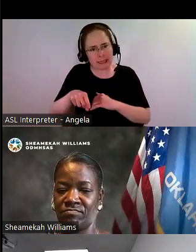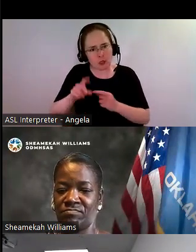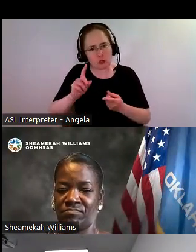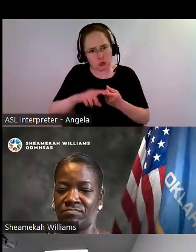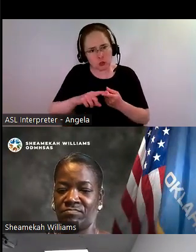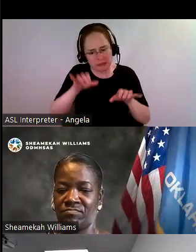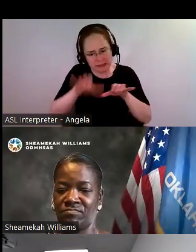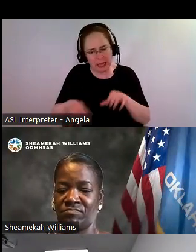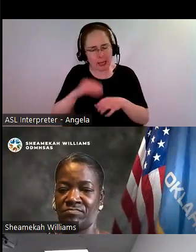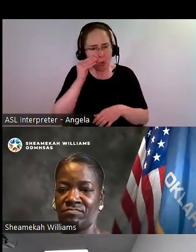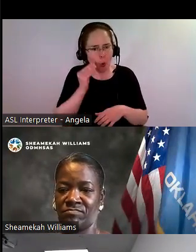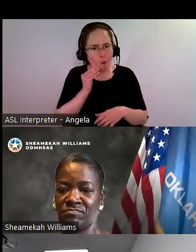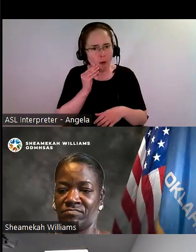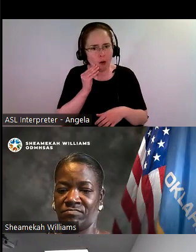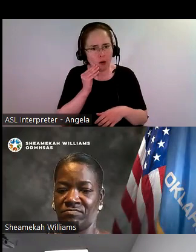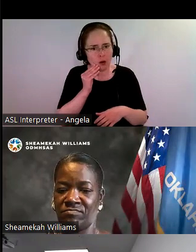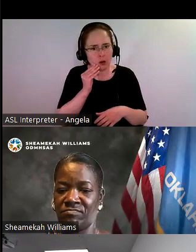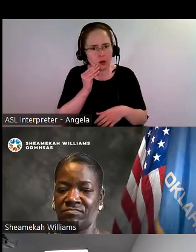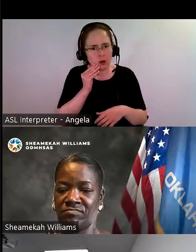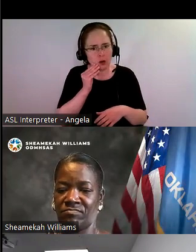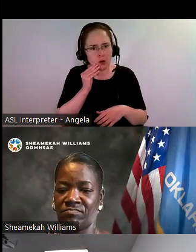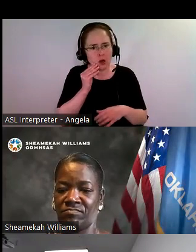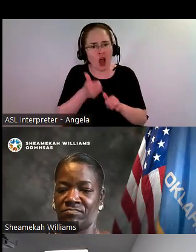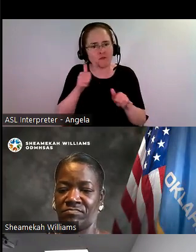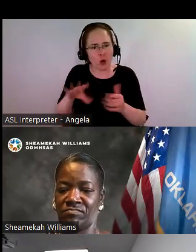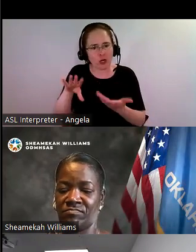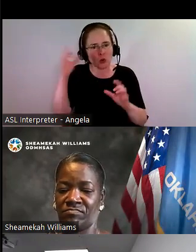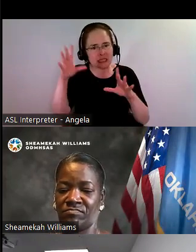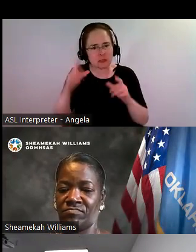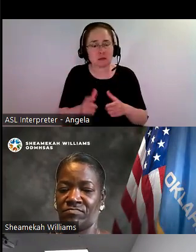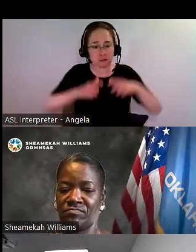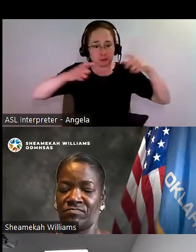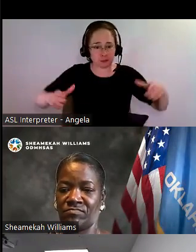order to stay in the home and to stay out of crisis. Then